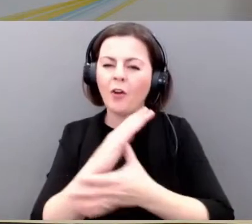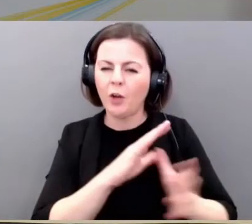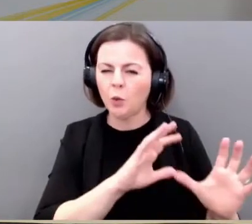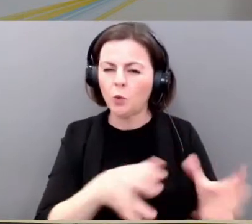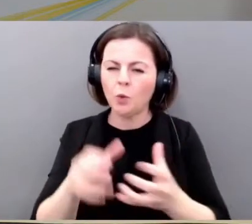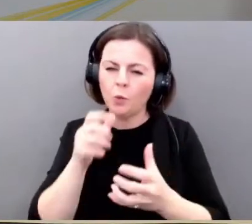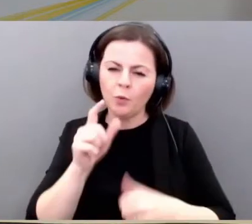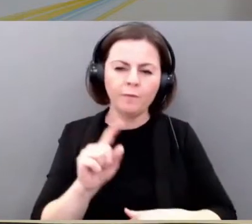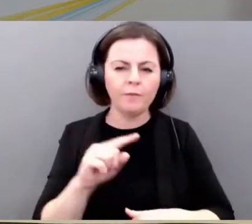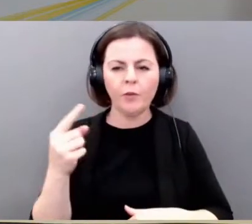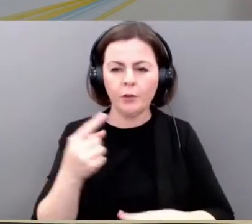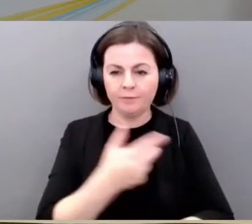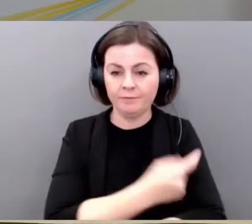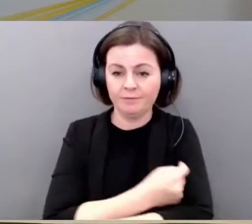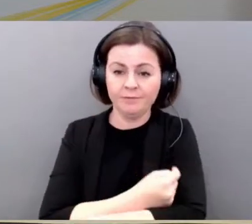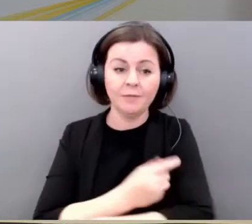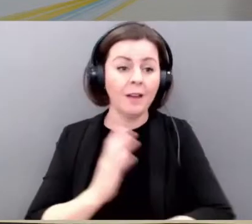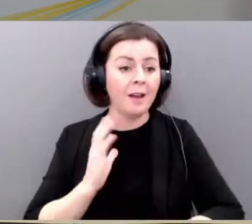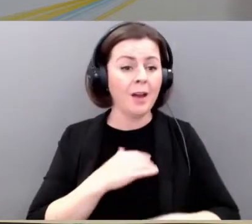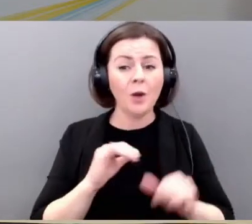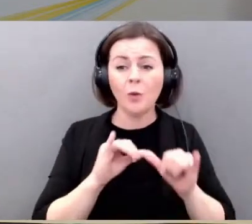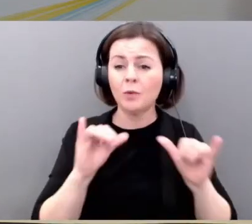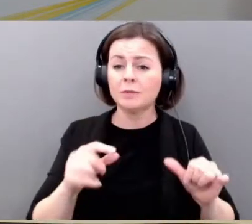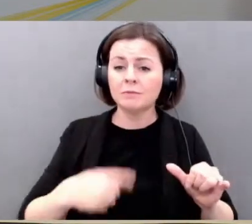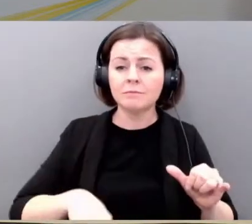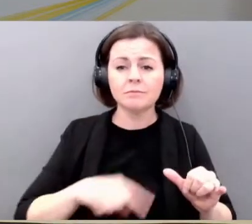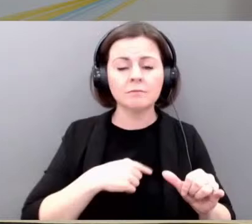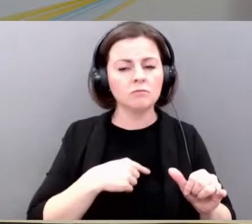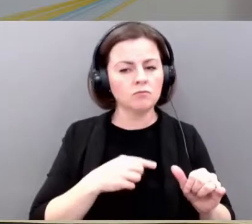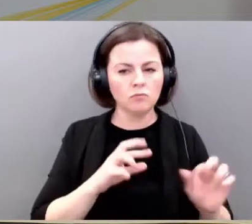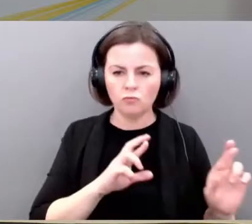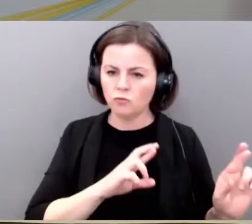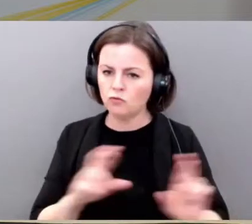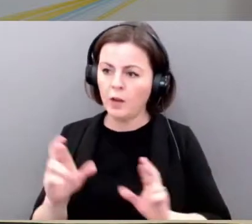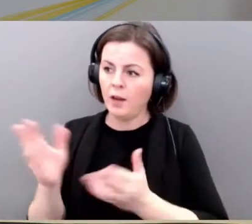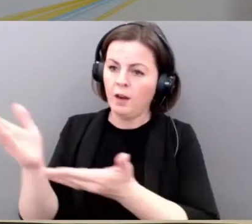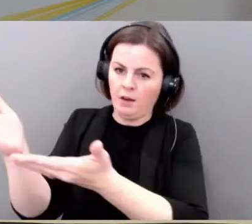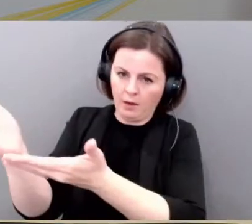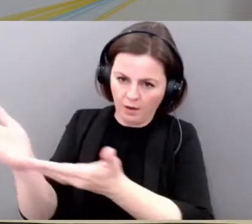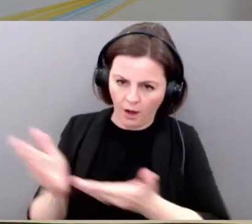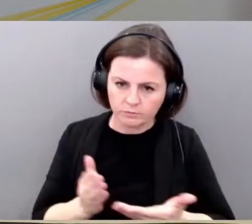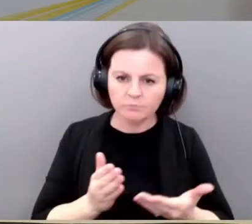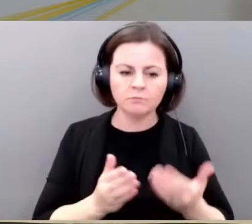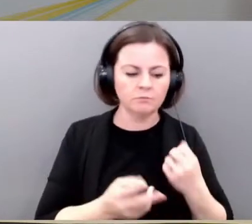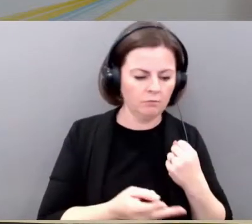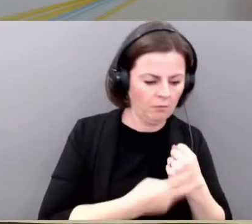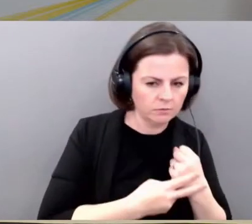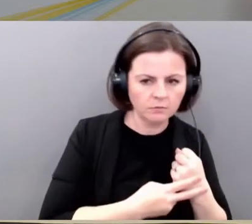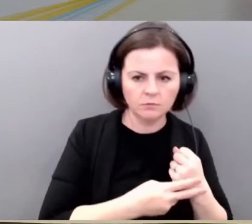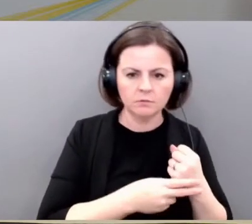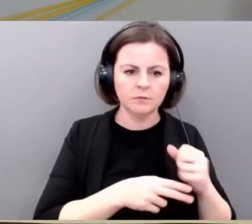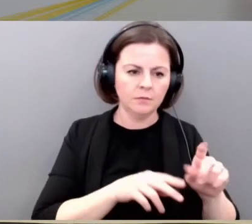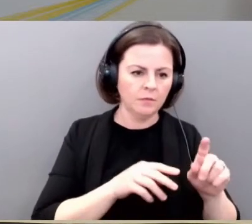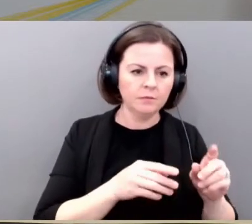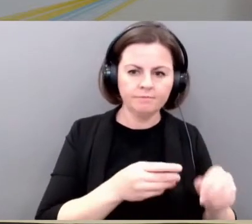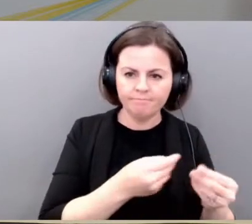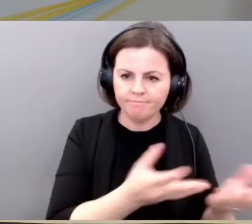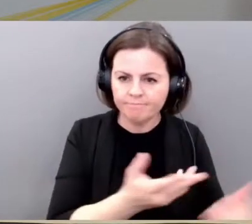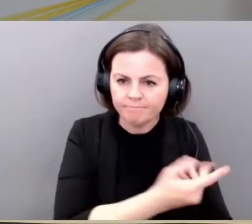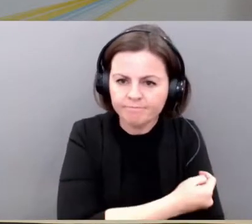Our system is fully prepared to receive, administer, record, and report on vaccine as soon as it arrives in the province.